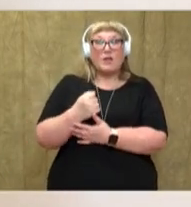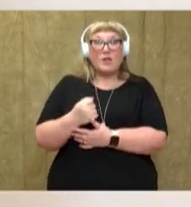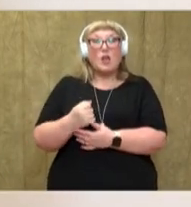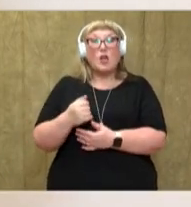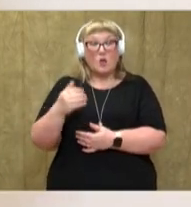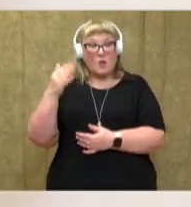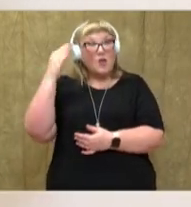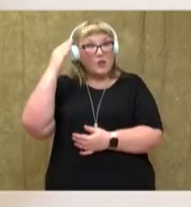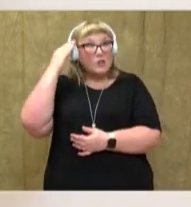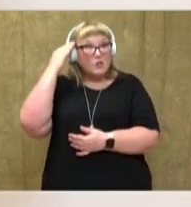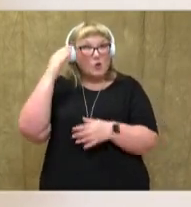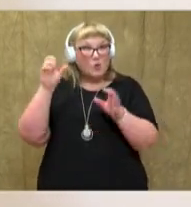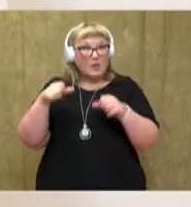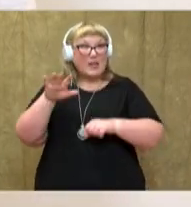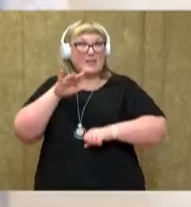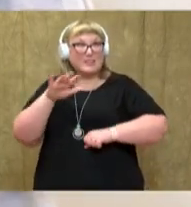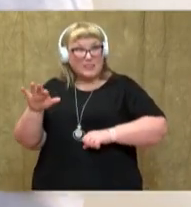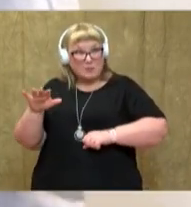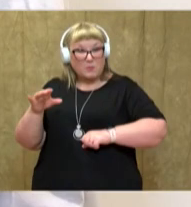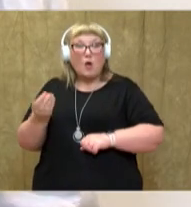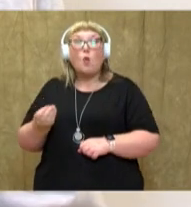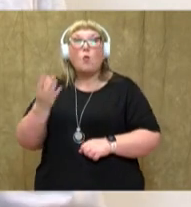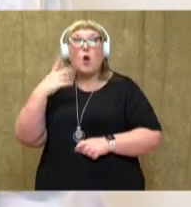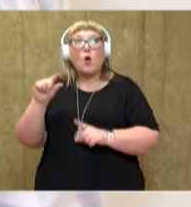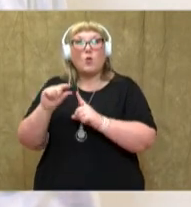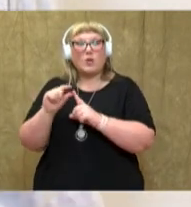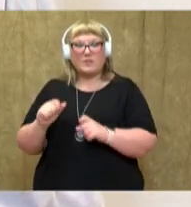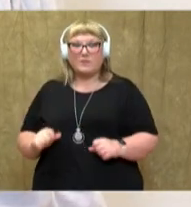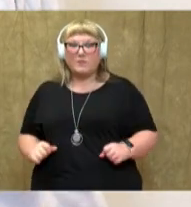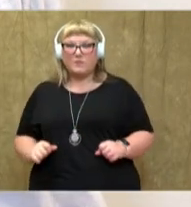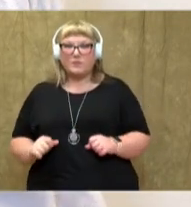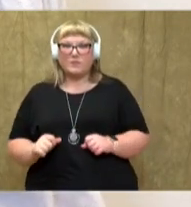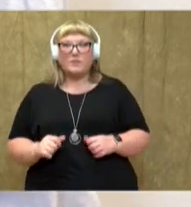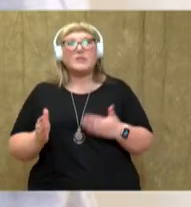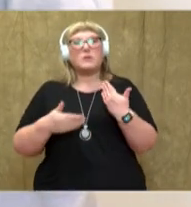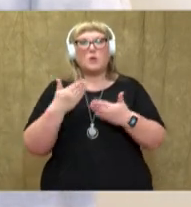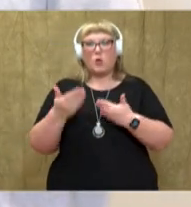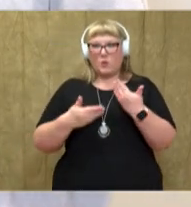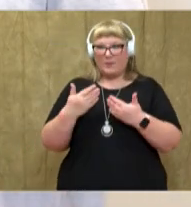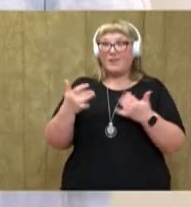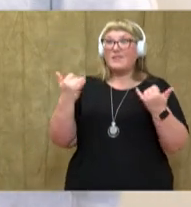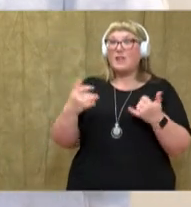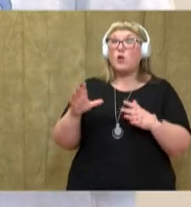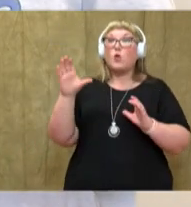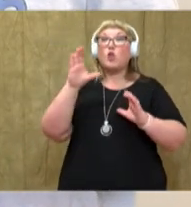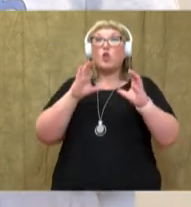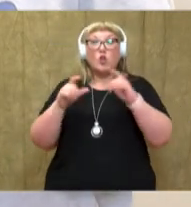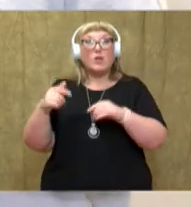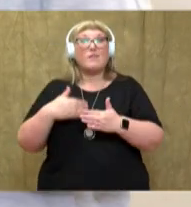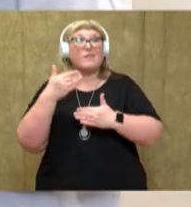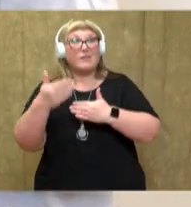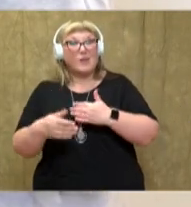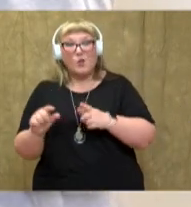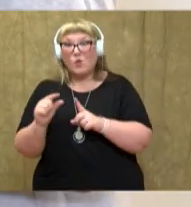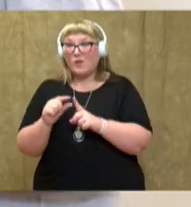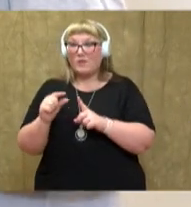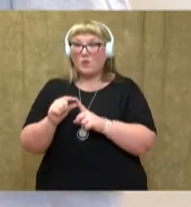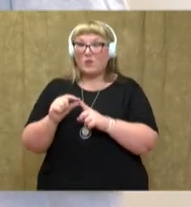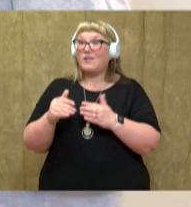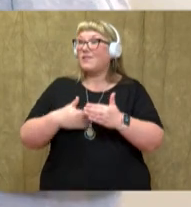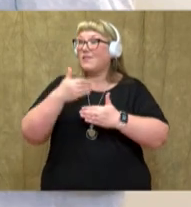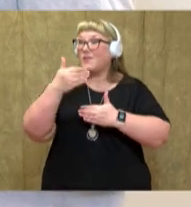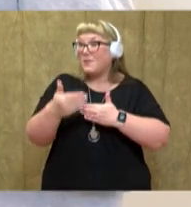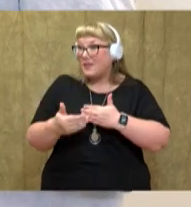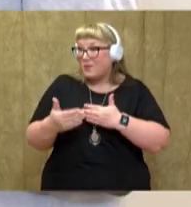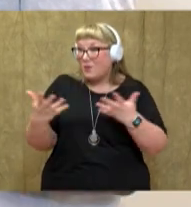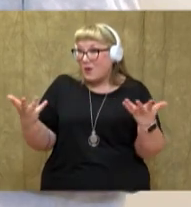we can spell words that have to digraph. Let's keep going. Friends, now we're gonna look at our next word. Our next word